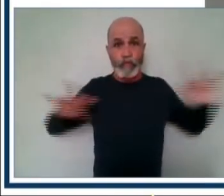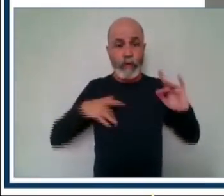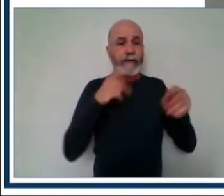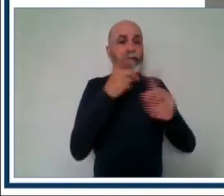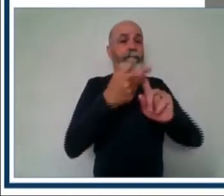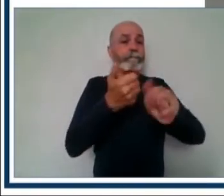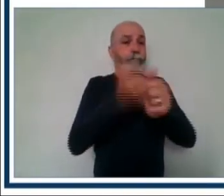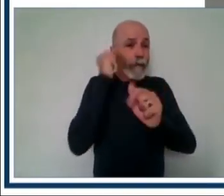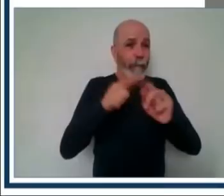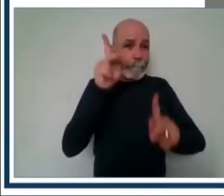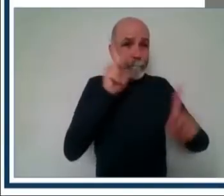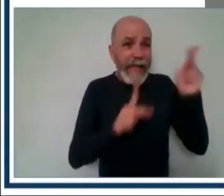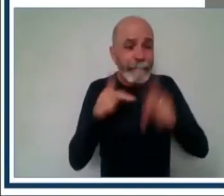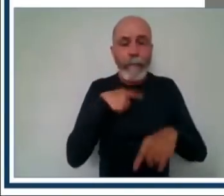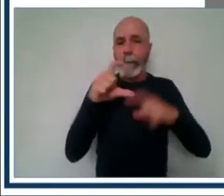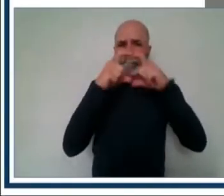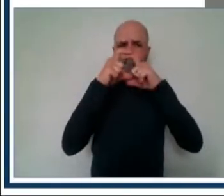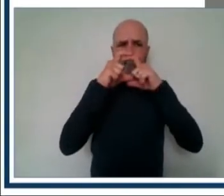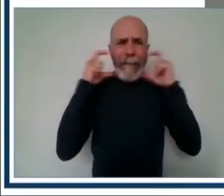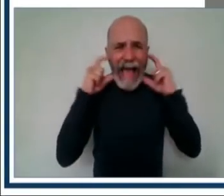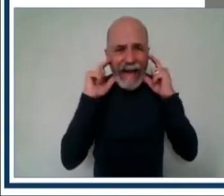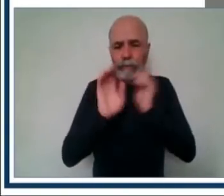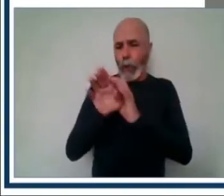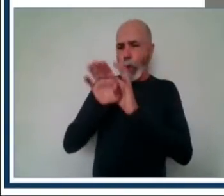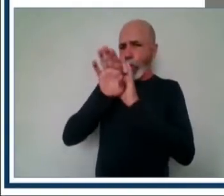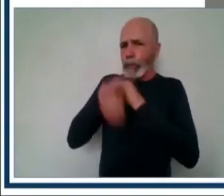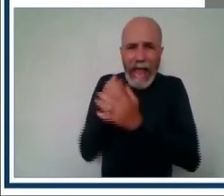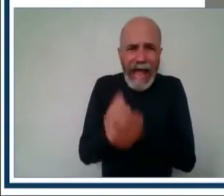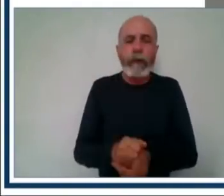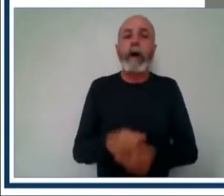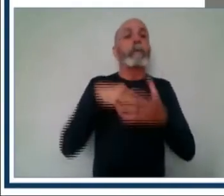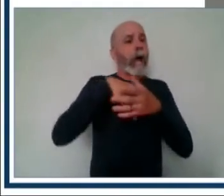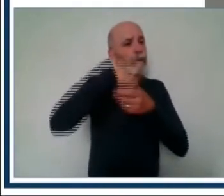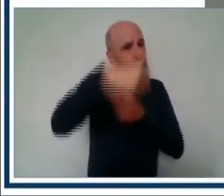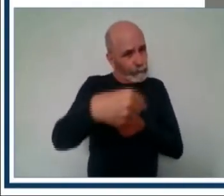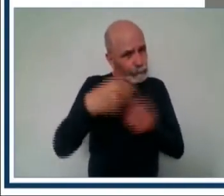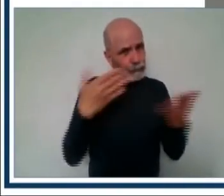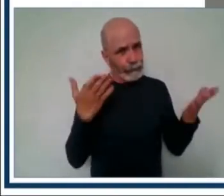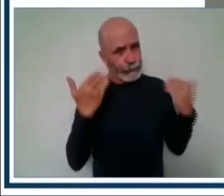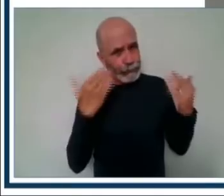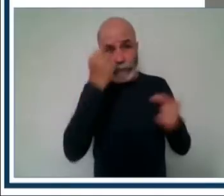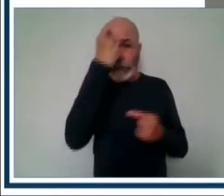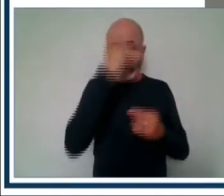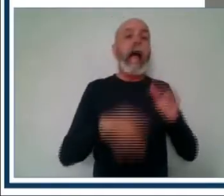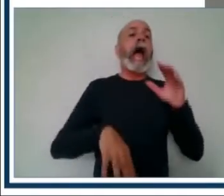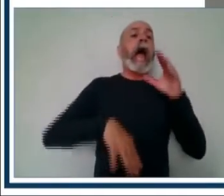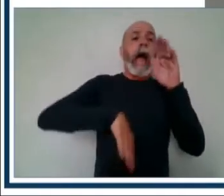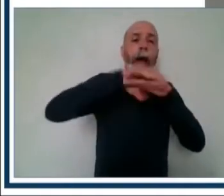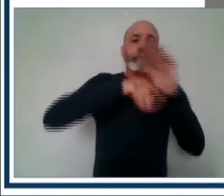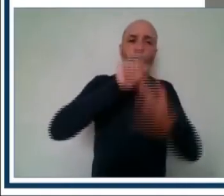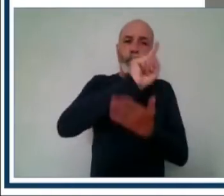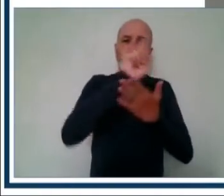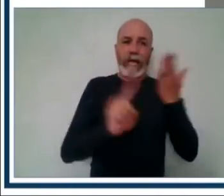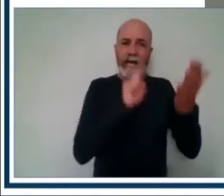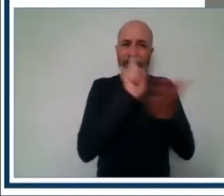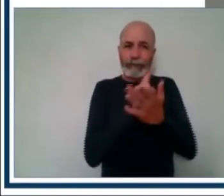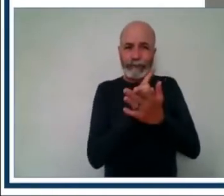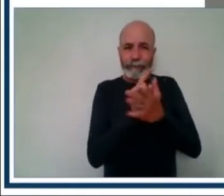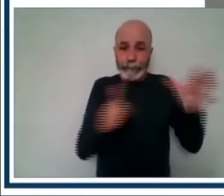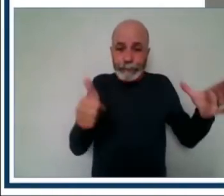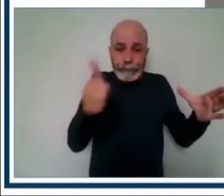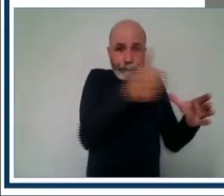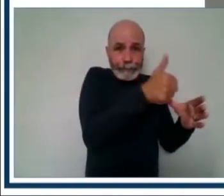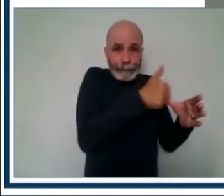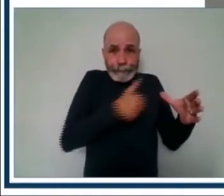out. People are allowed to go out for up to an hour a day, once a day for up to an hour, staying within their